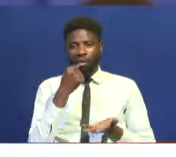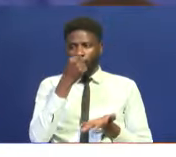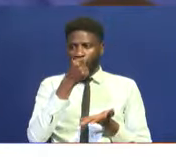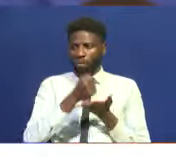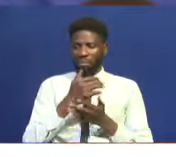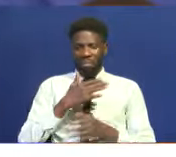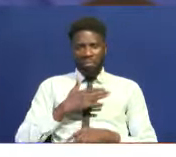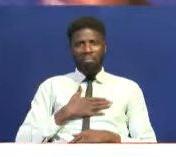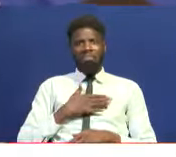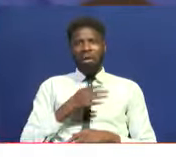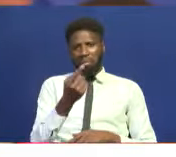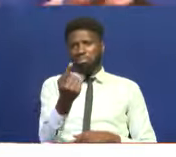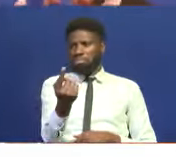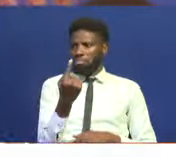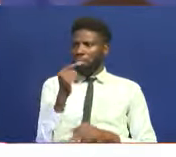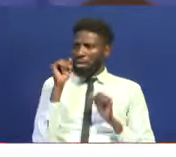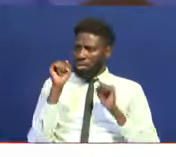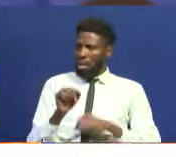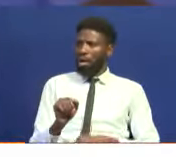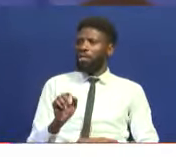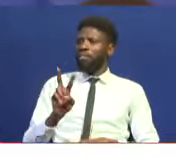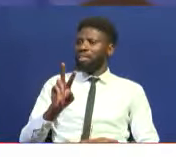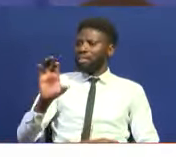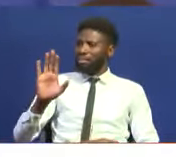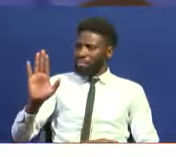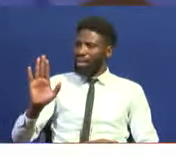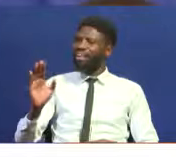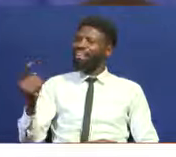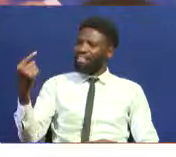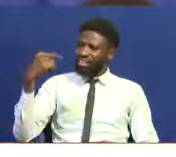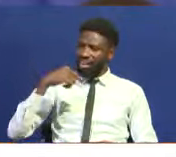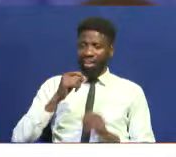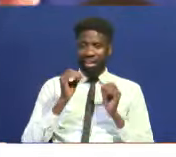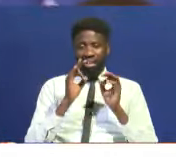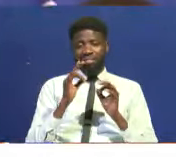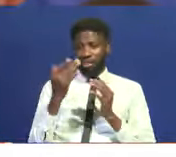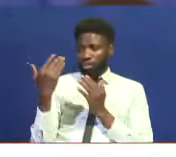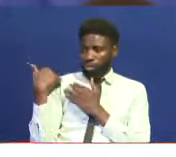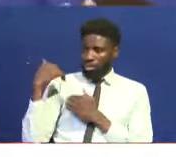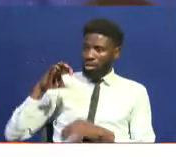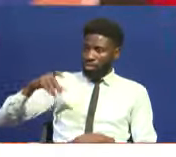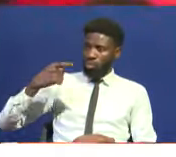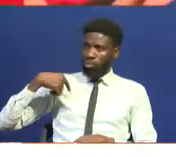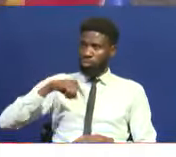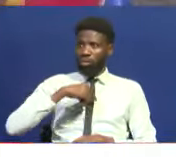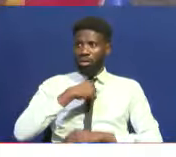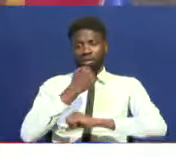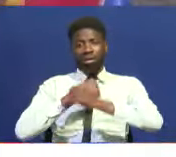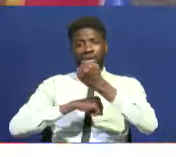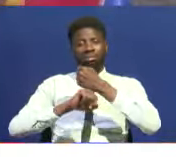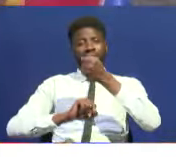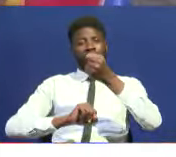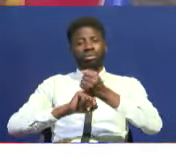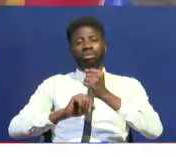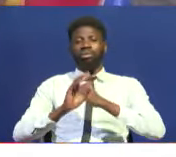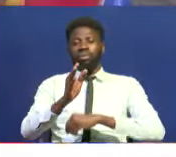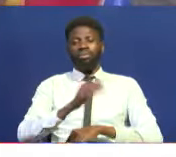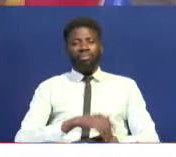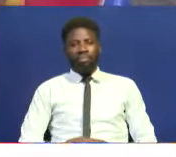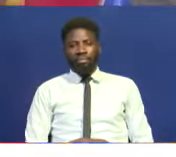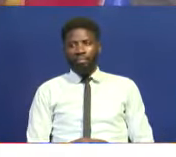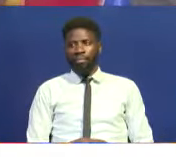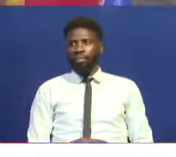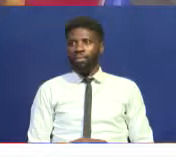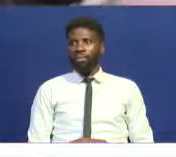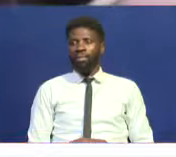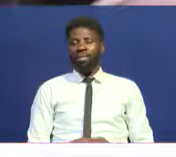vice chancellor here. Come, we talk. If it's a side of the county, we will do what we are supposed to do for you. Meanwhile, National